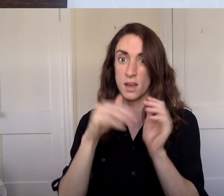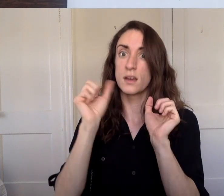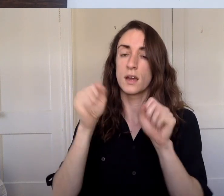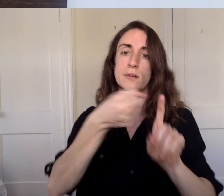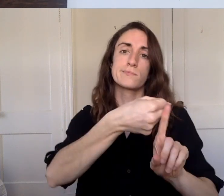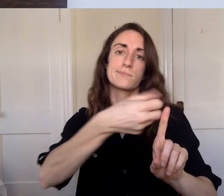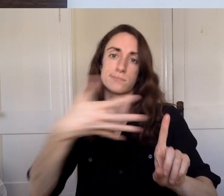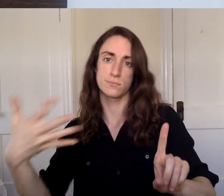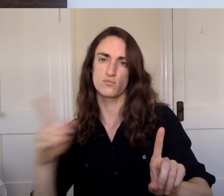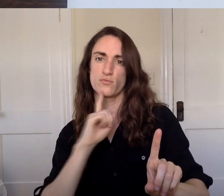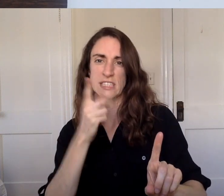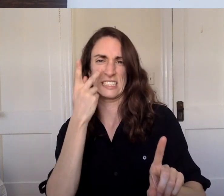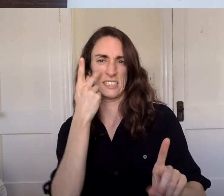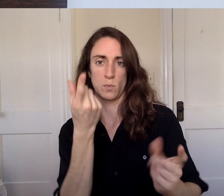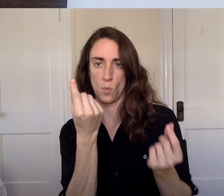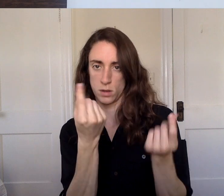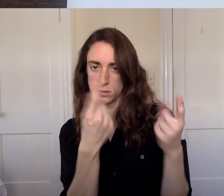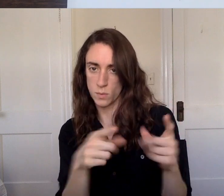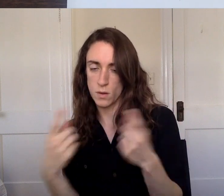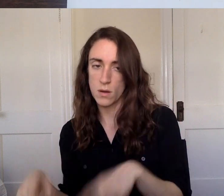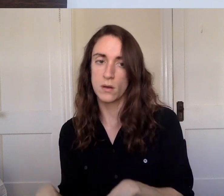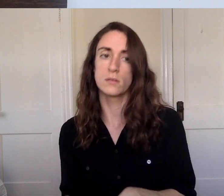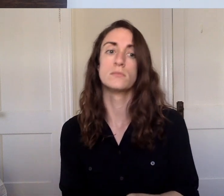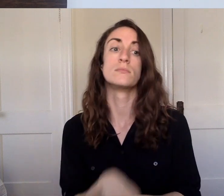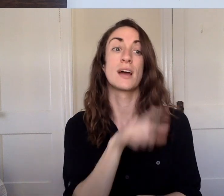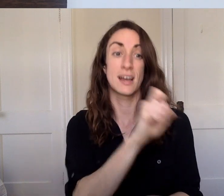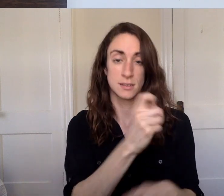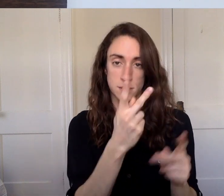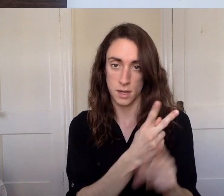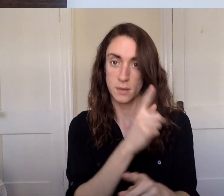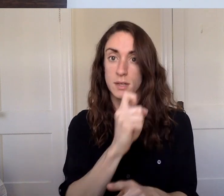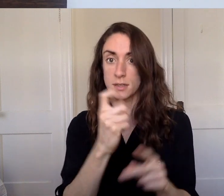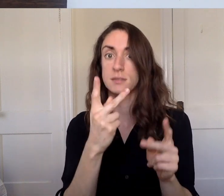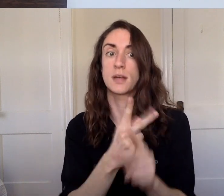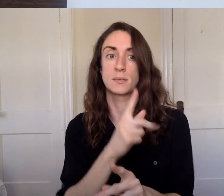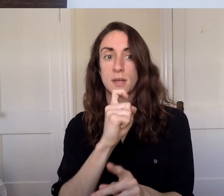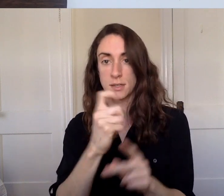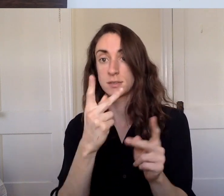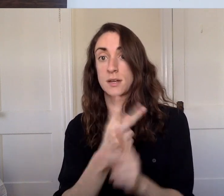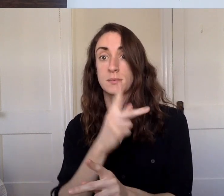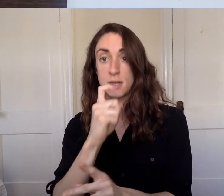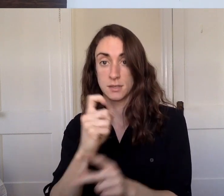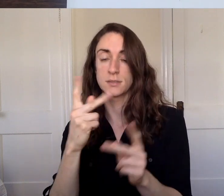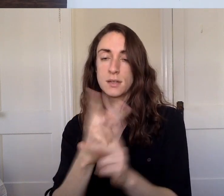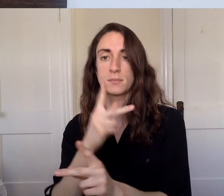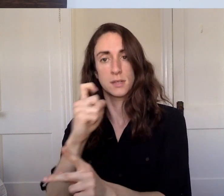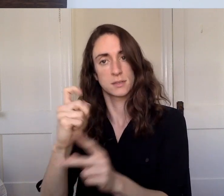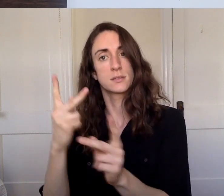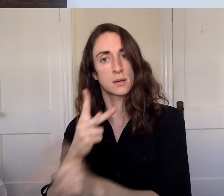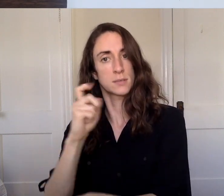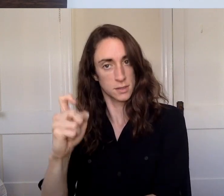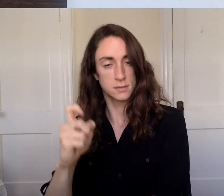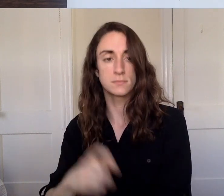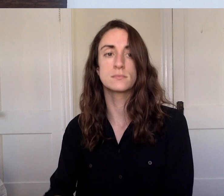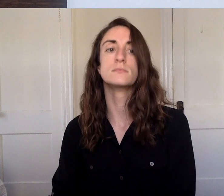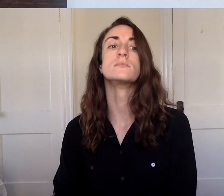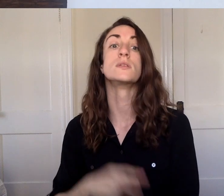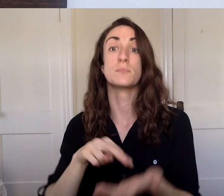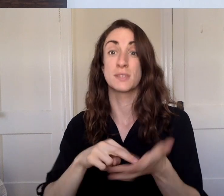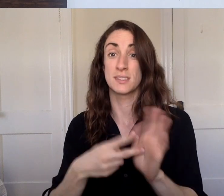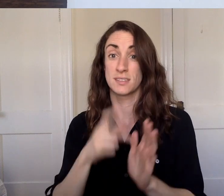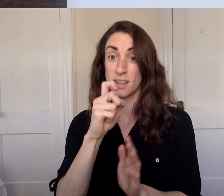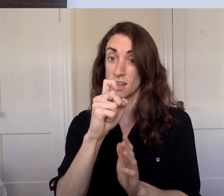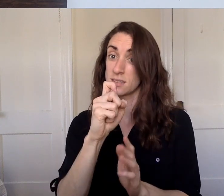At this point, we can expand again, writing each x squared as x times x, giving us x times x times x times x times x times x.